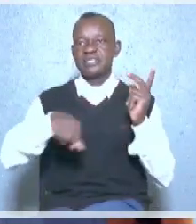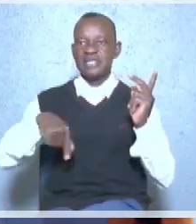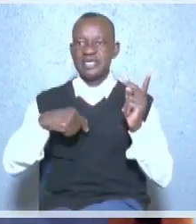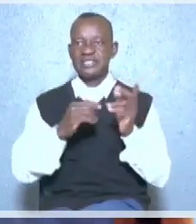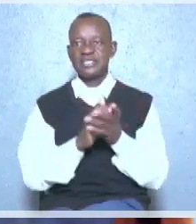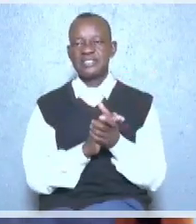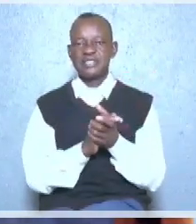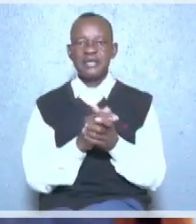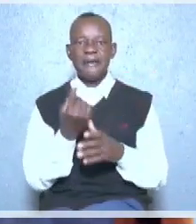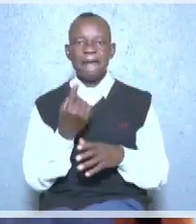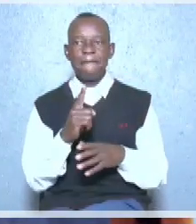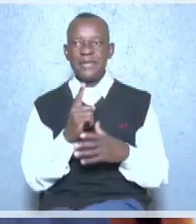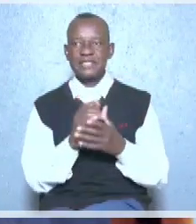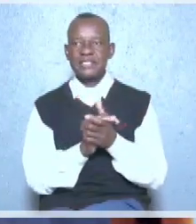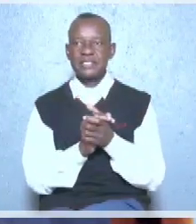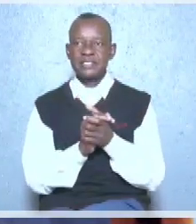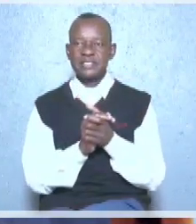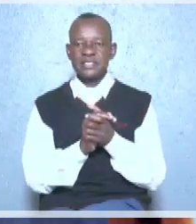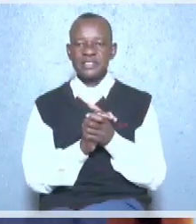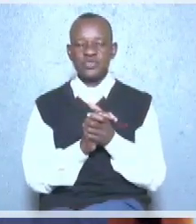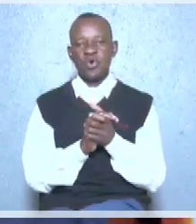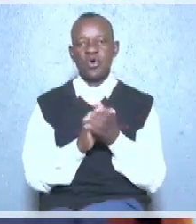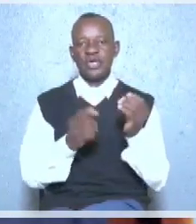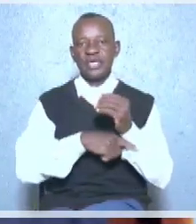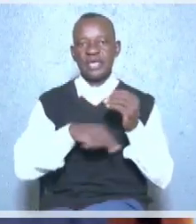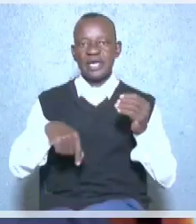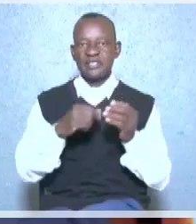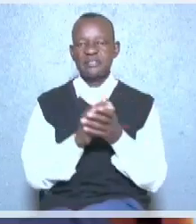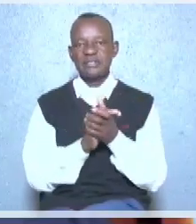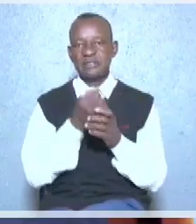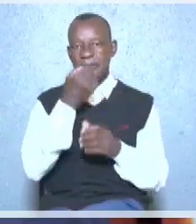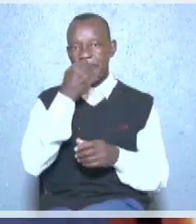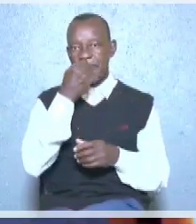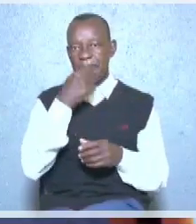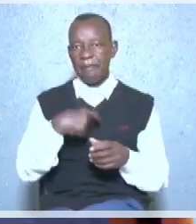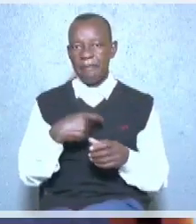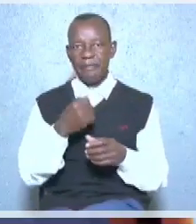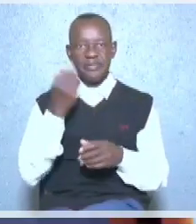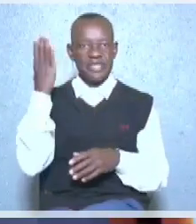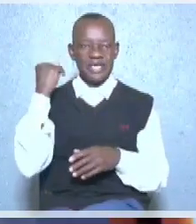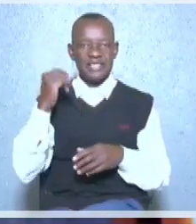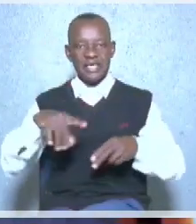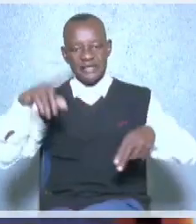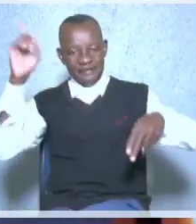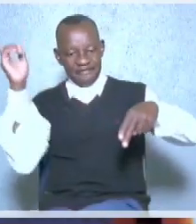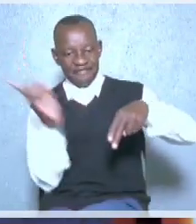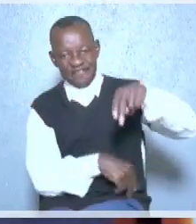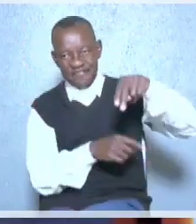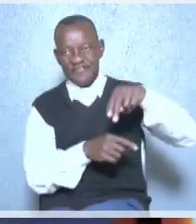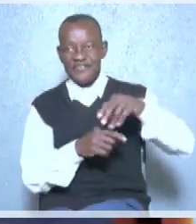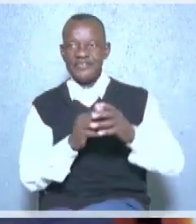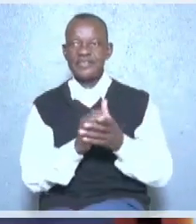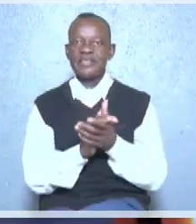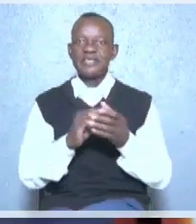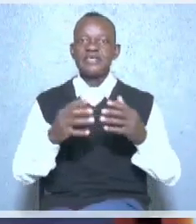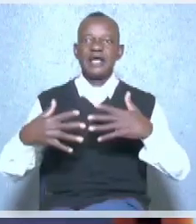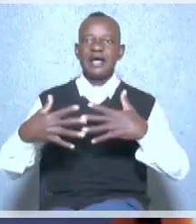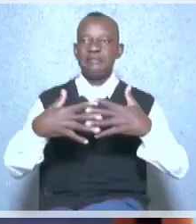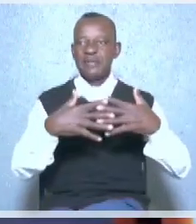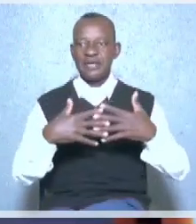there are the heroics. Yeah. Now, how about the only country that I can say that has a very tapestry